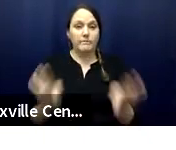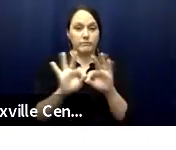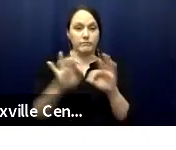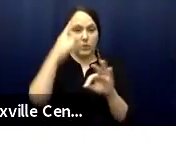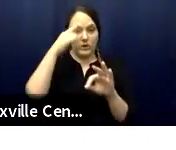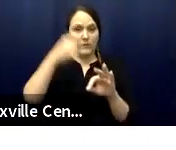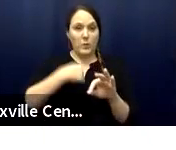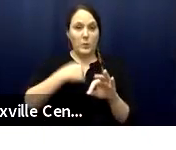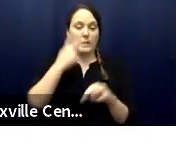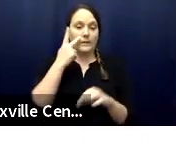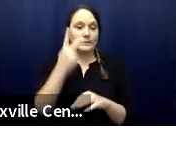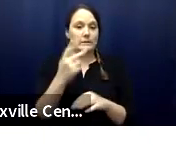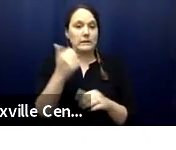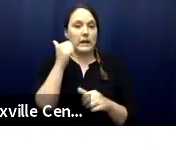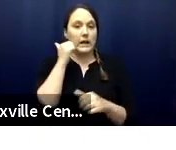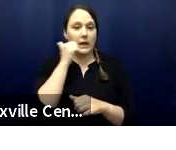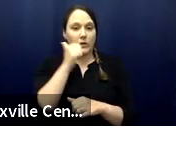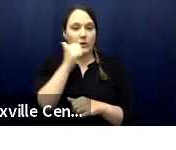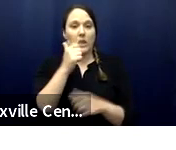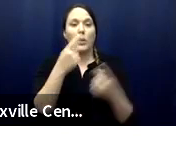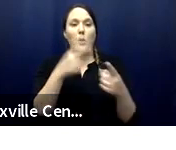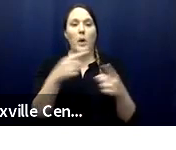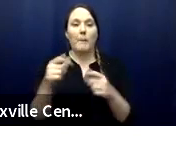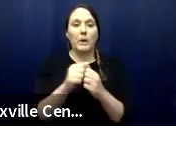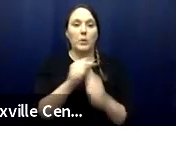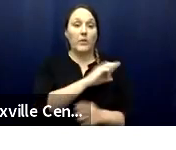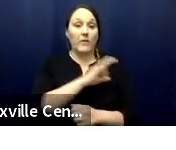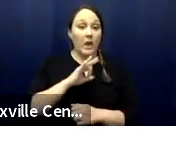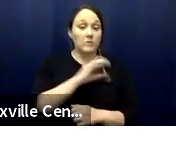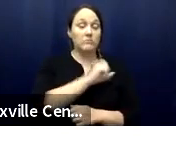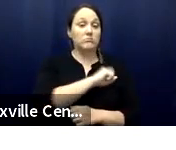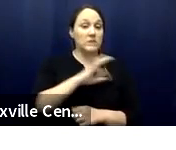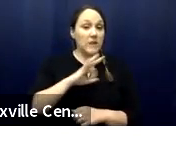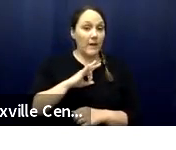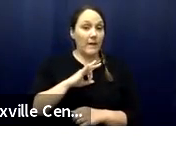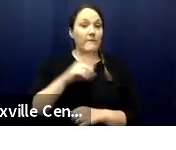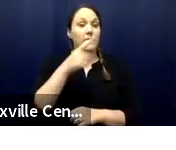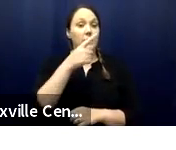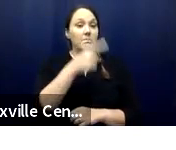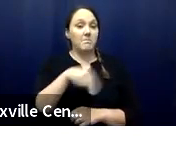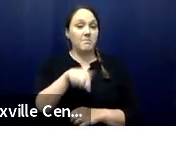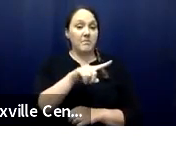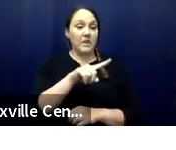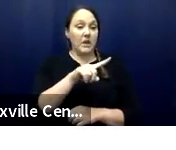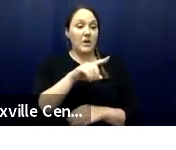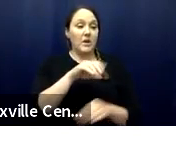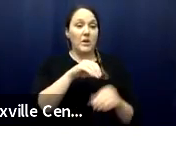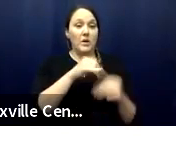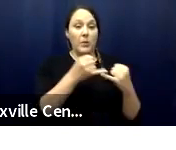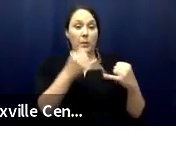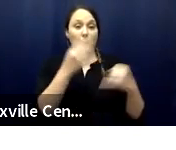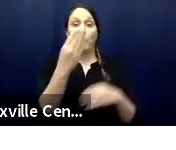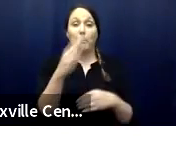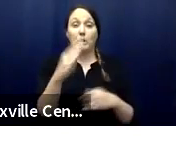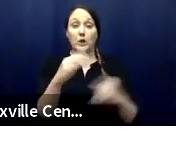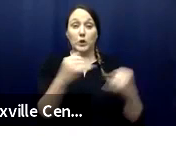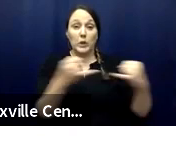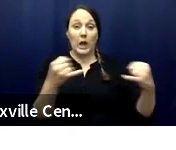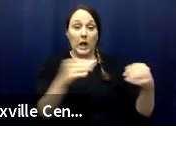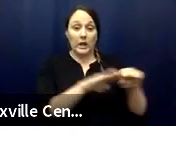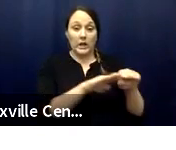I'm watching every day is what's happening to faculty and staff. They're in that blue line at the bottom